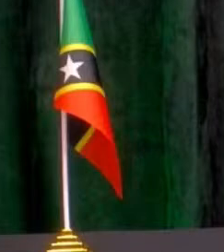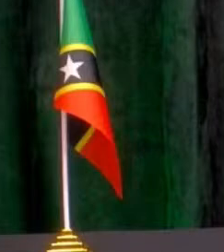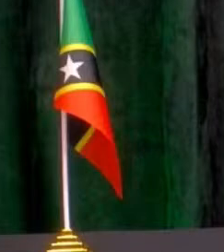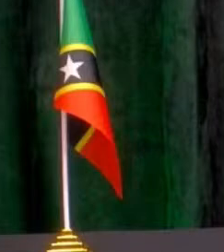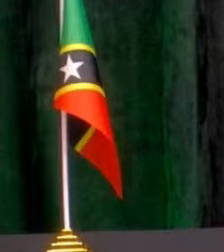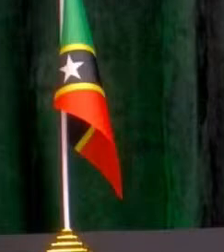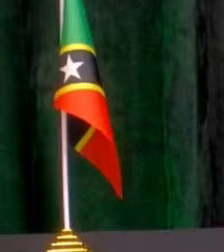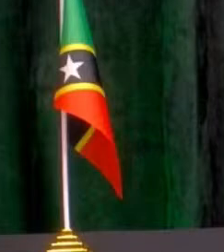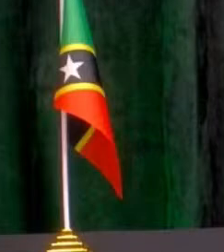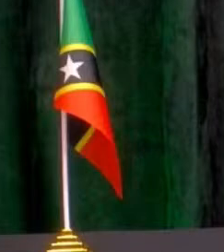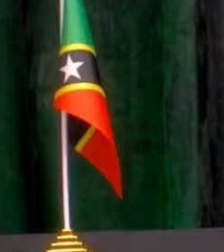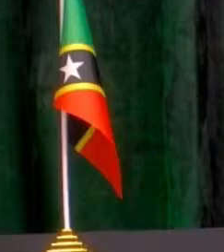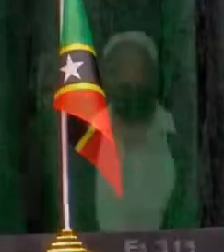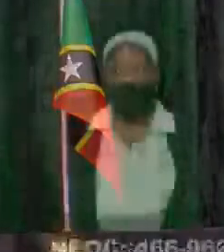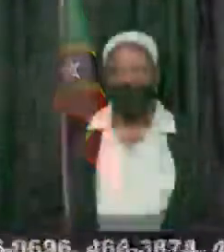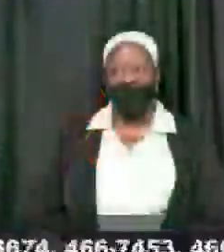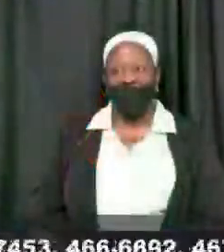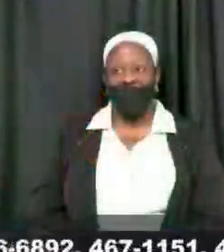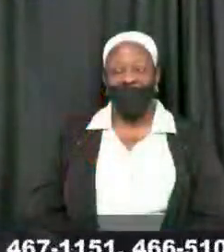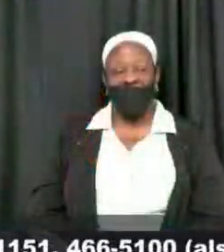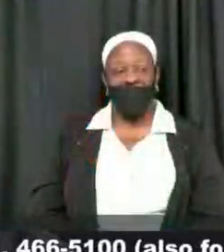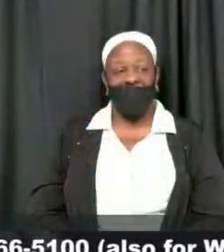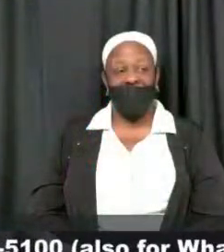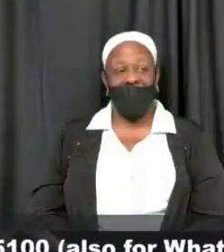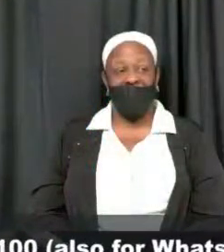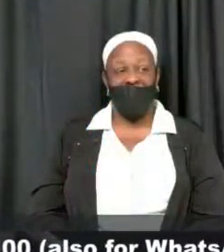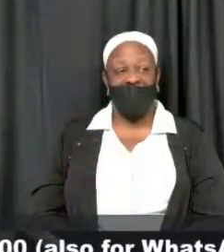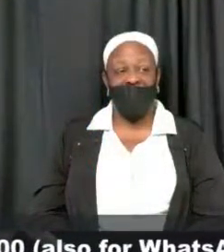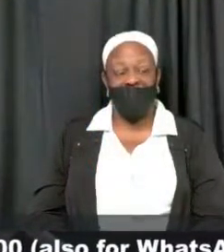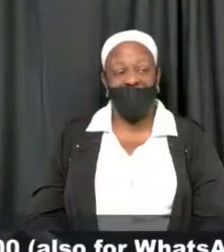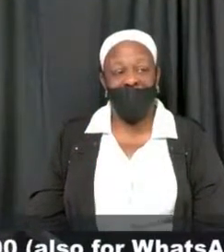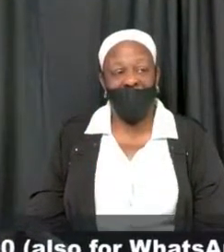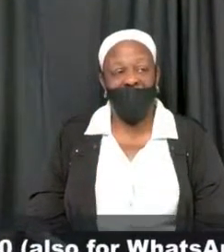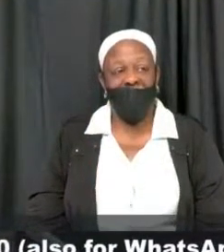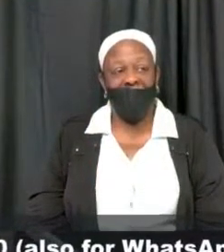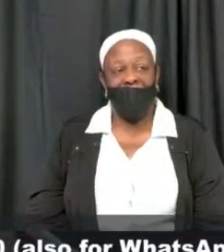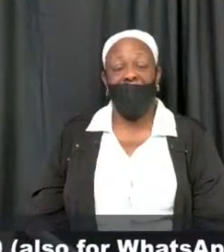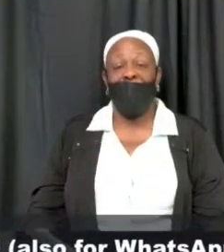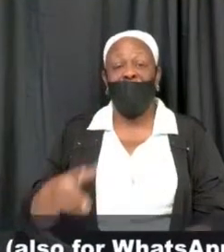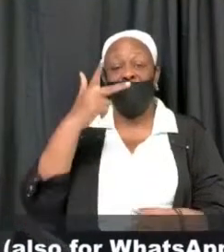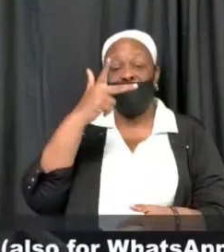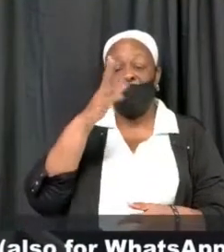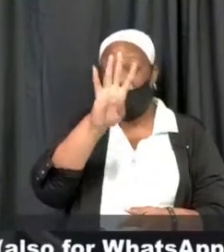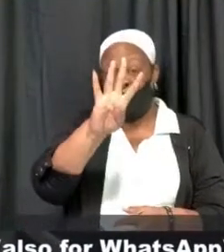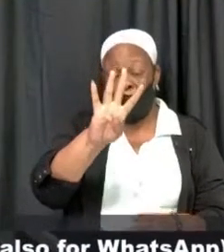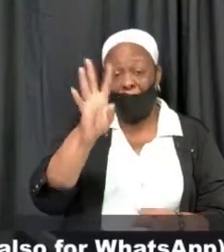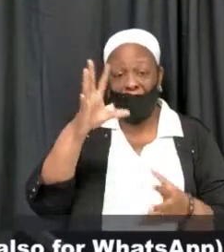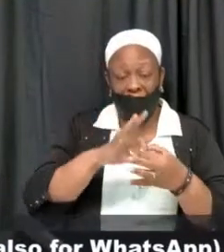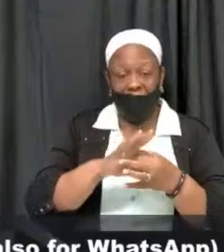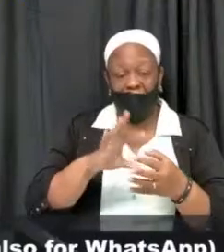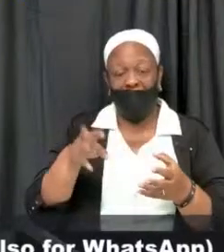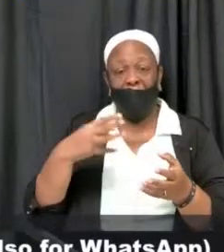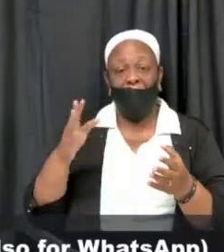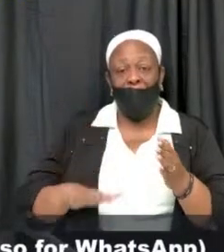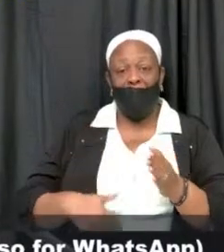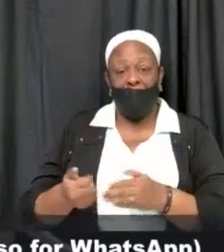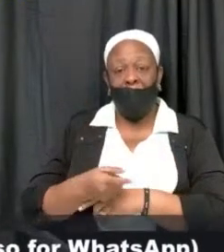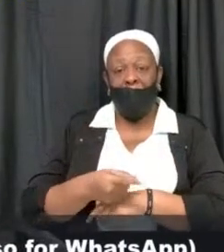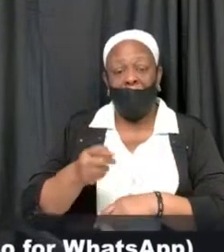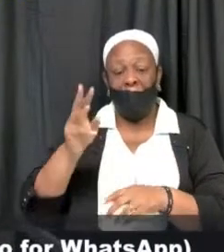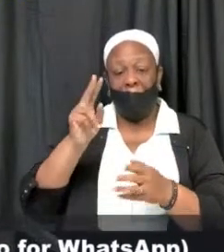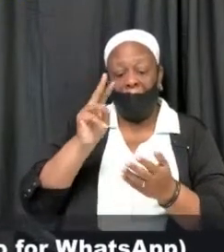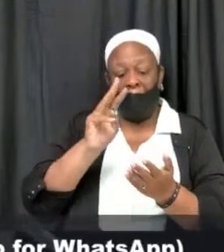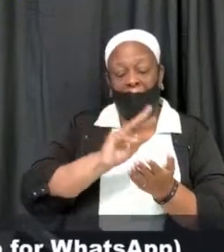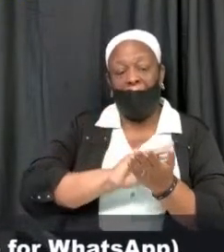So it's Dr. Wilkinson, Dr. Laws, yours truly, Superintendent Henry. We